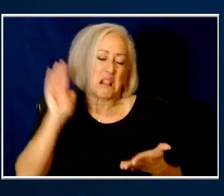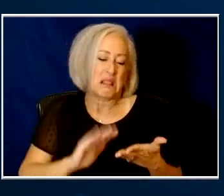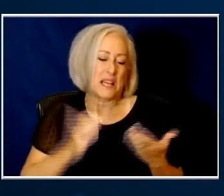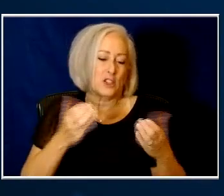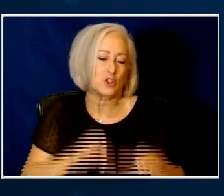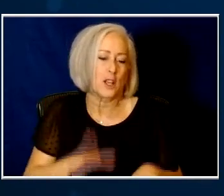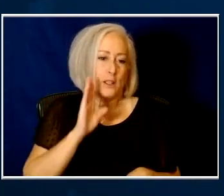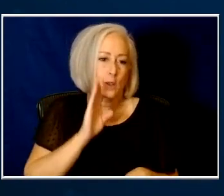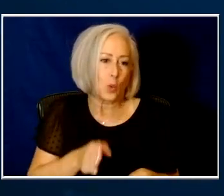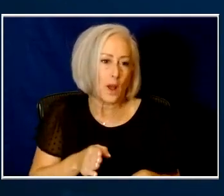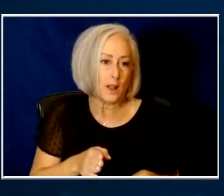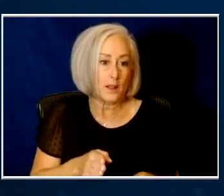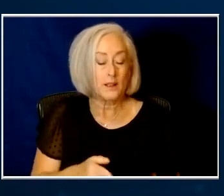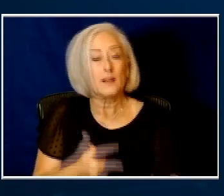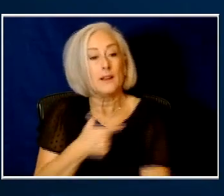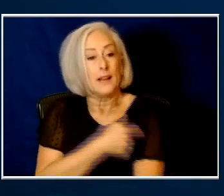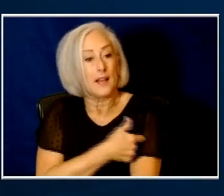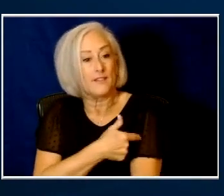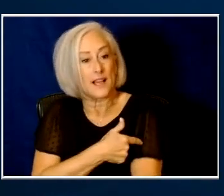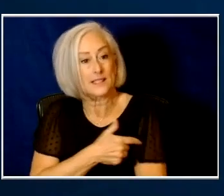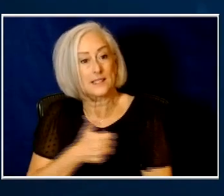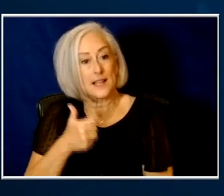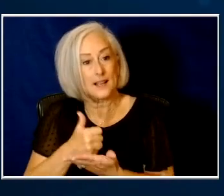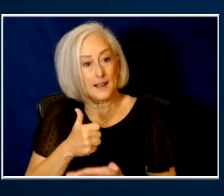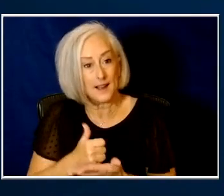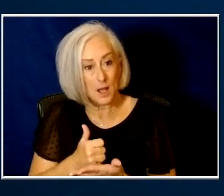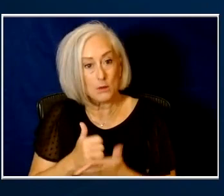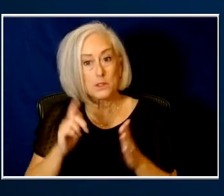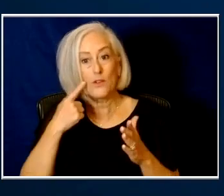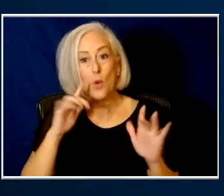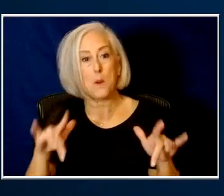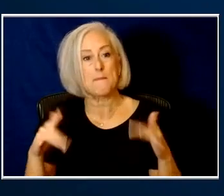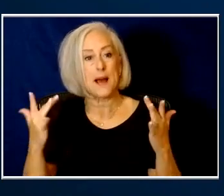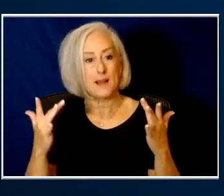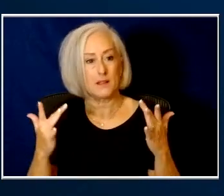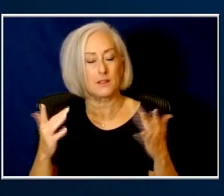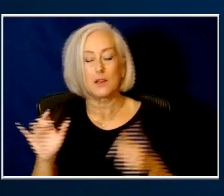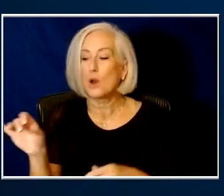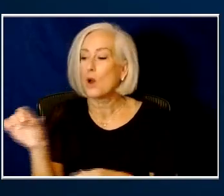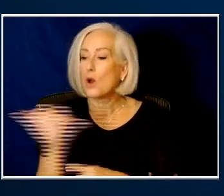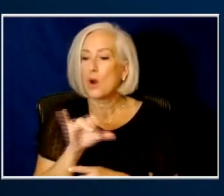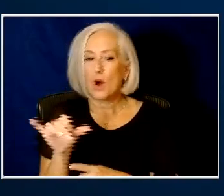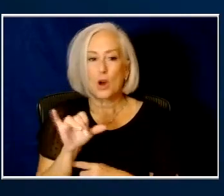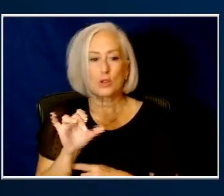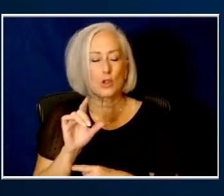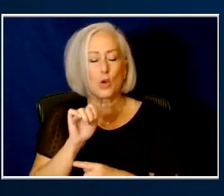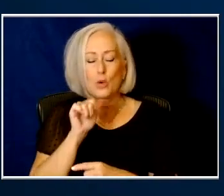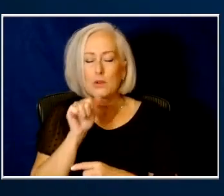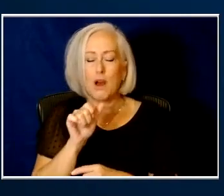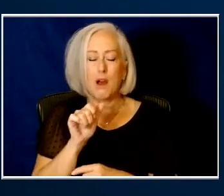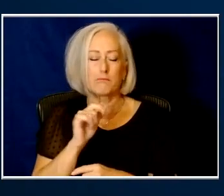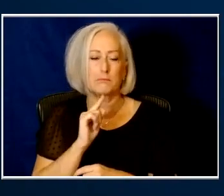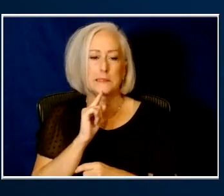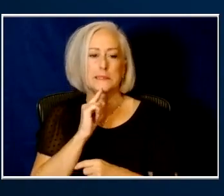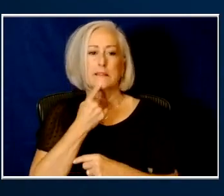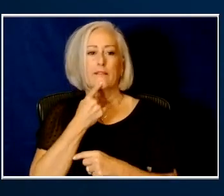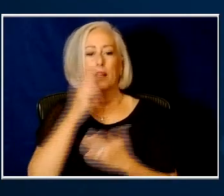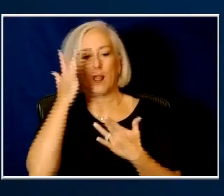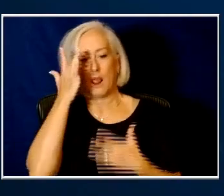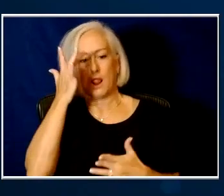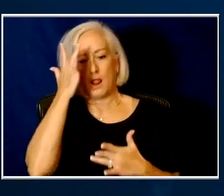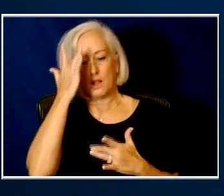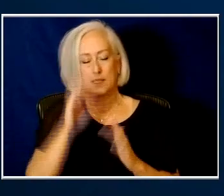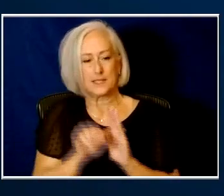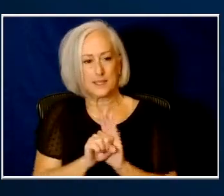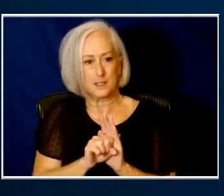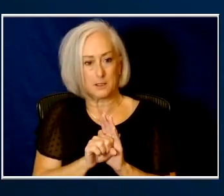vaccinated patients who tend to have mild, we're going to come back to that in just a moment, also don't get as severe symptoms. So, I mean, again, confirming the importance of